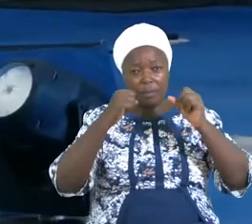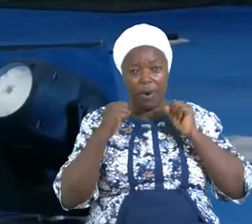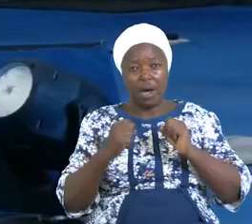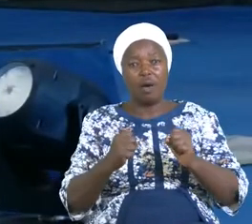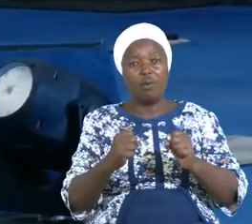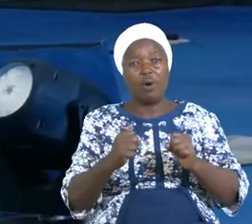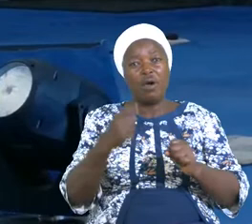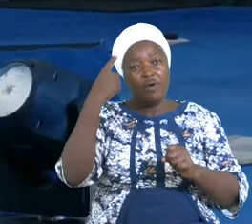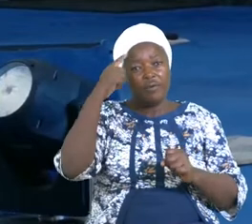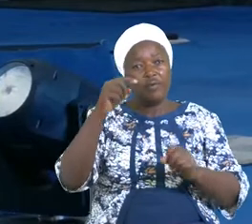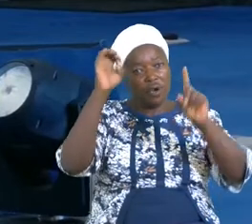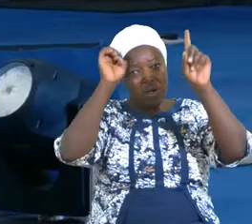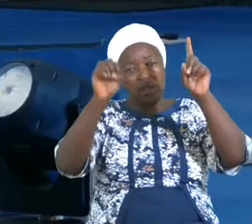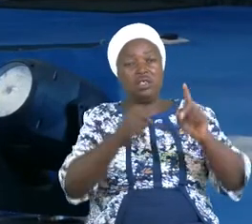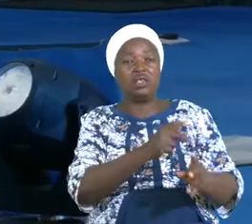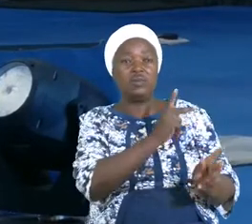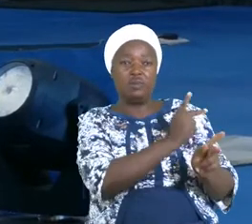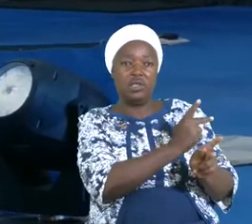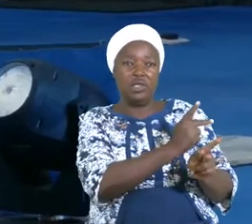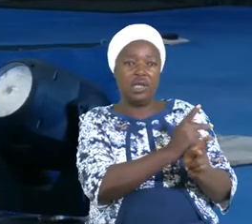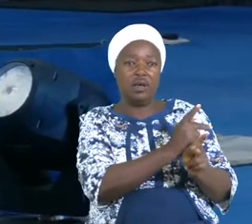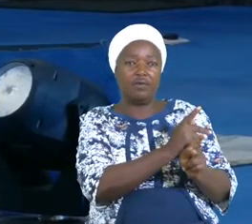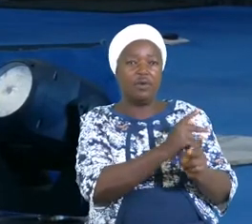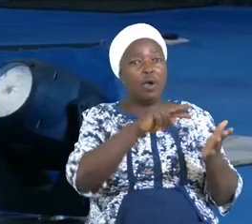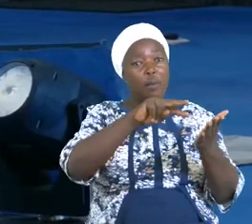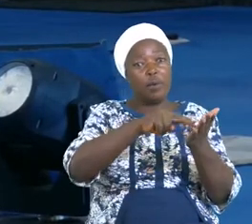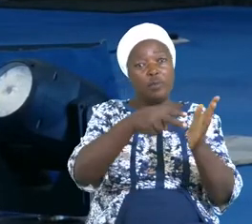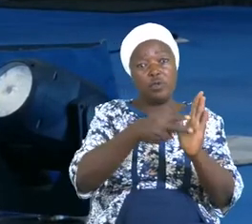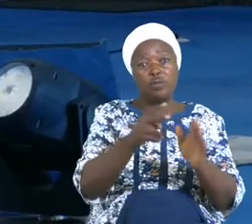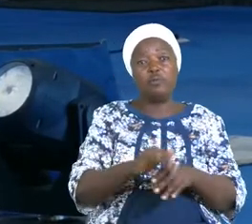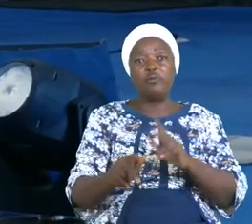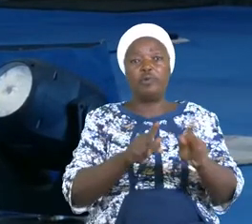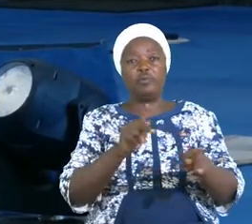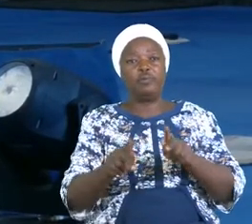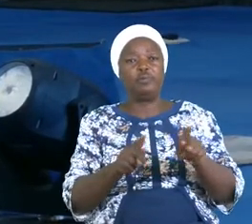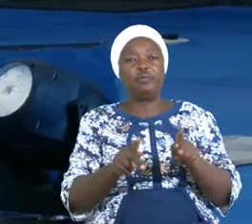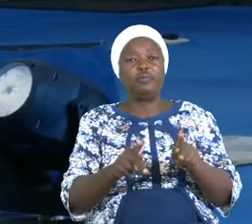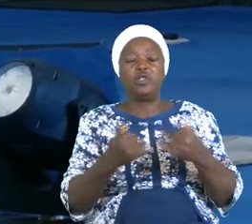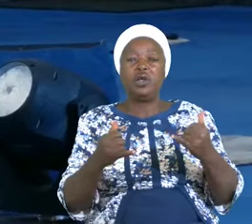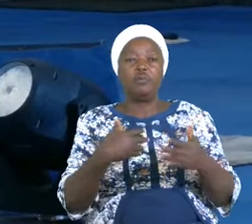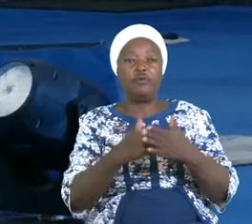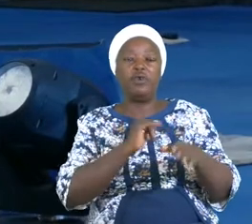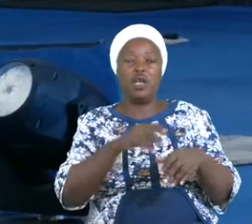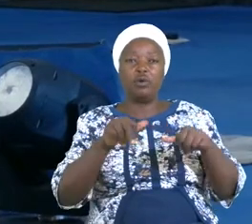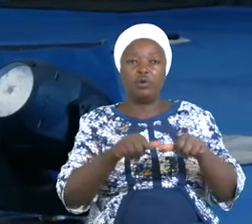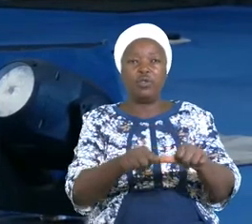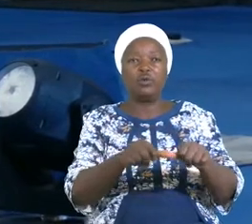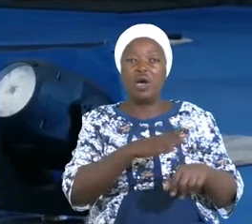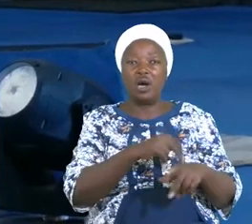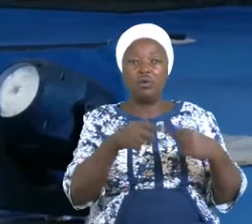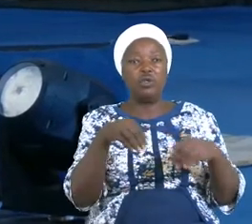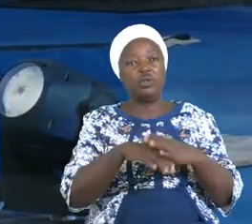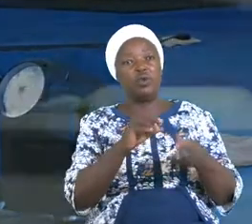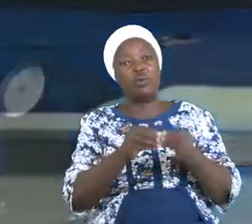his preserved, purposeful people. Now, before I go on to number one, look